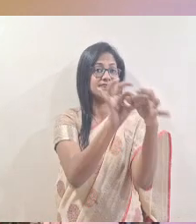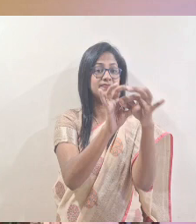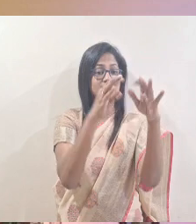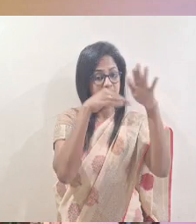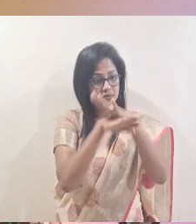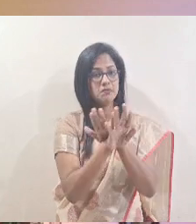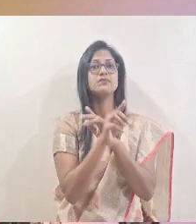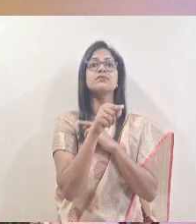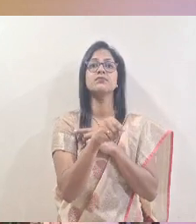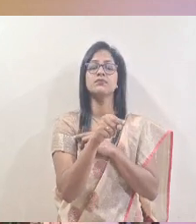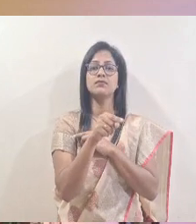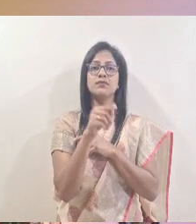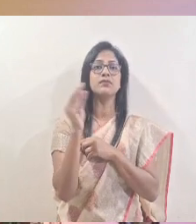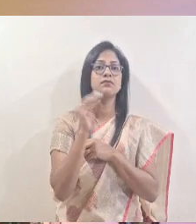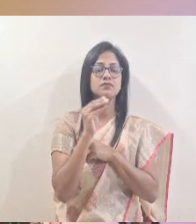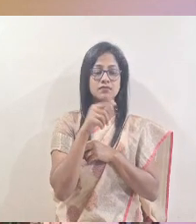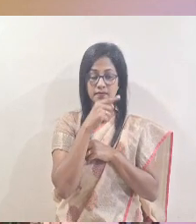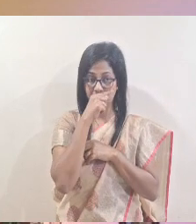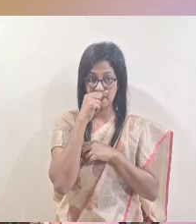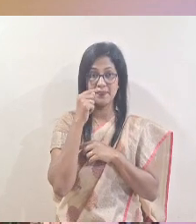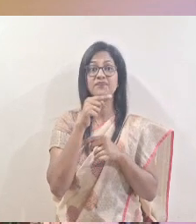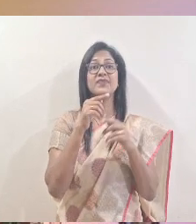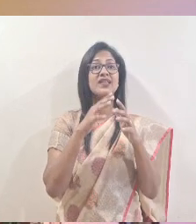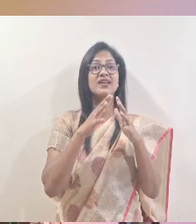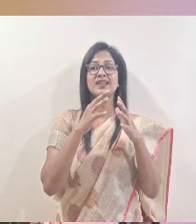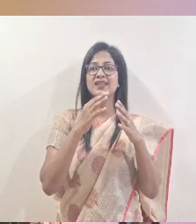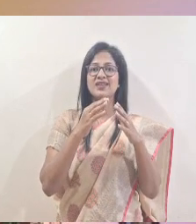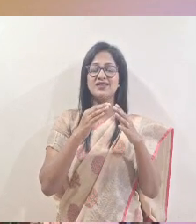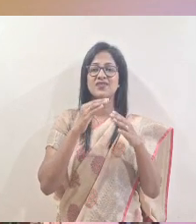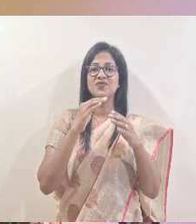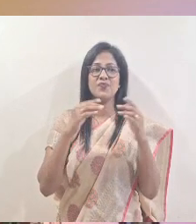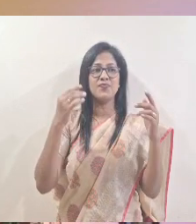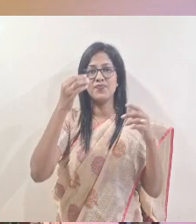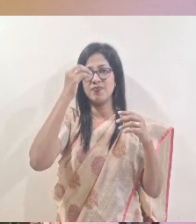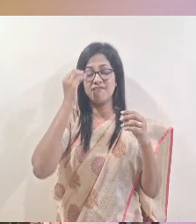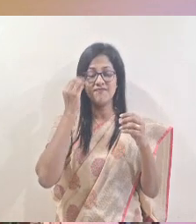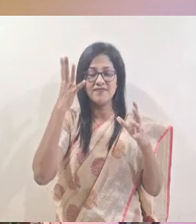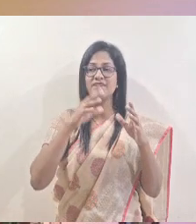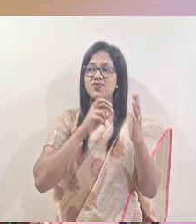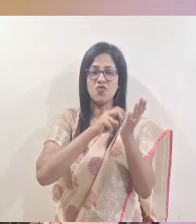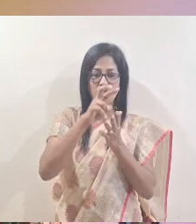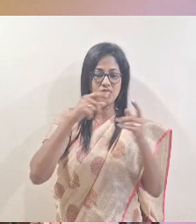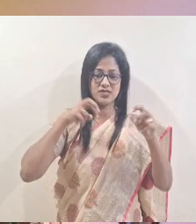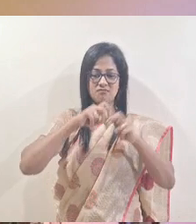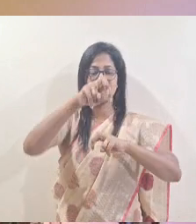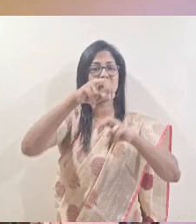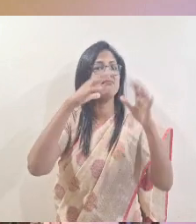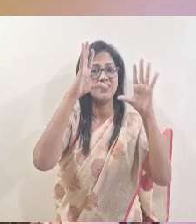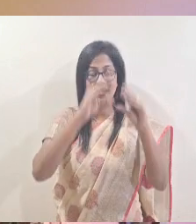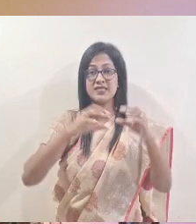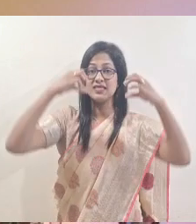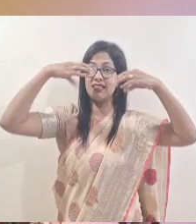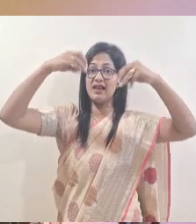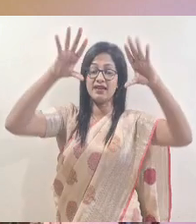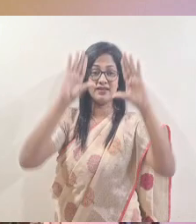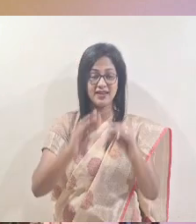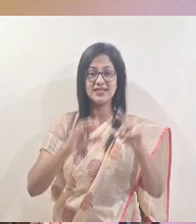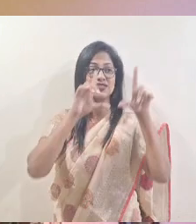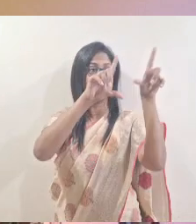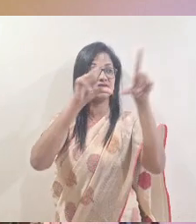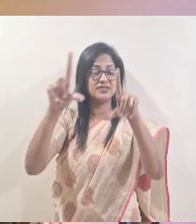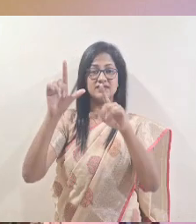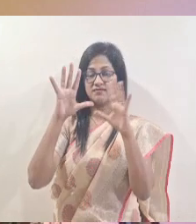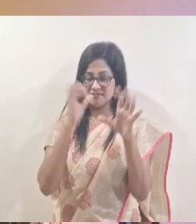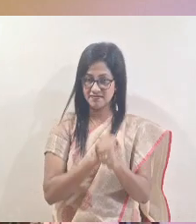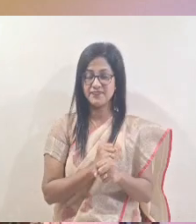connections itself. It's like including lack of crossing and pedestrian facilities, lack of lighting, signages,